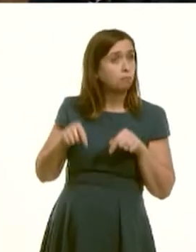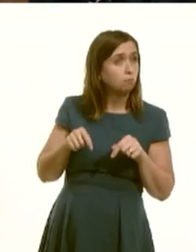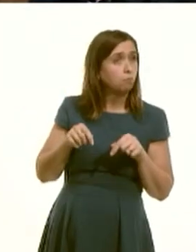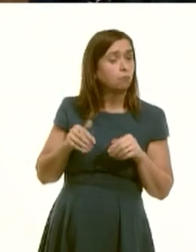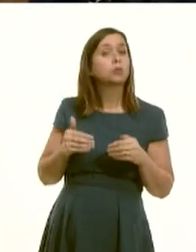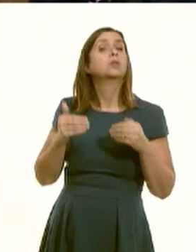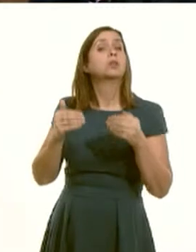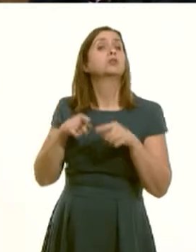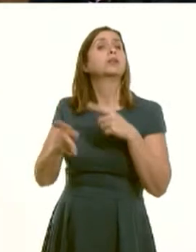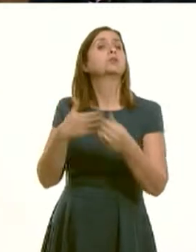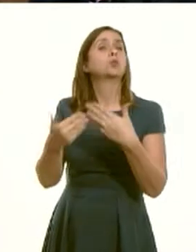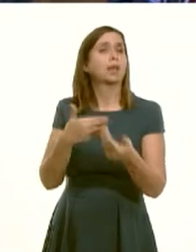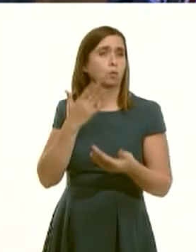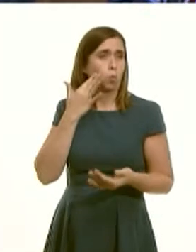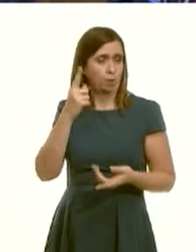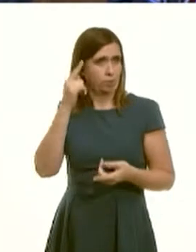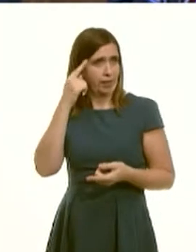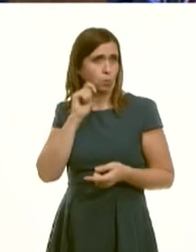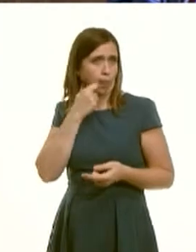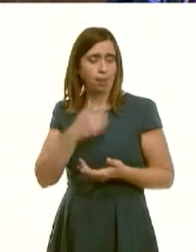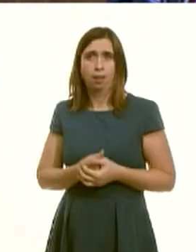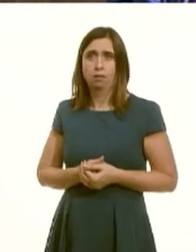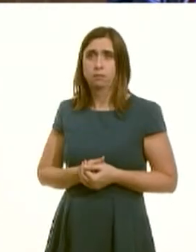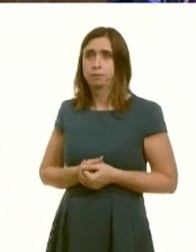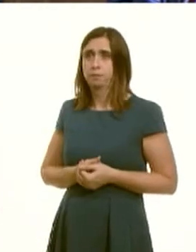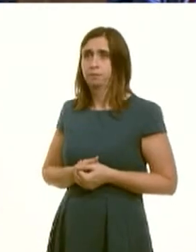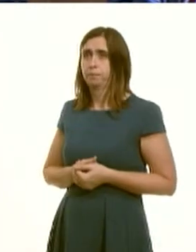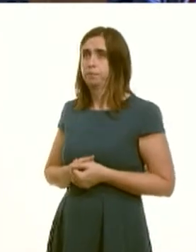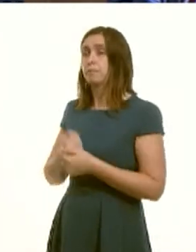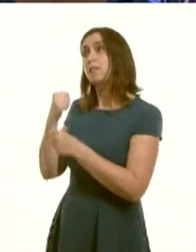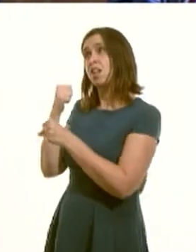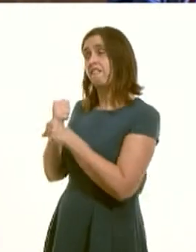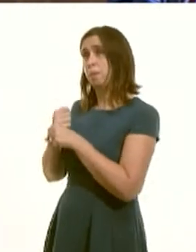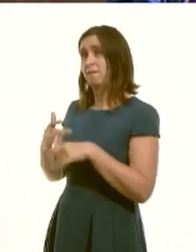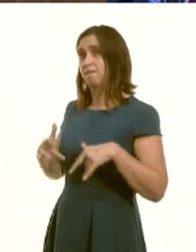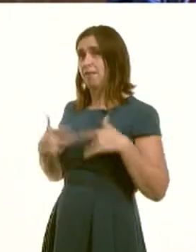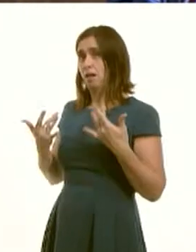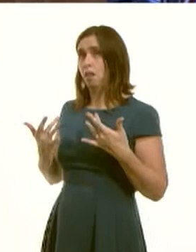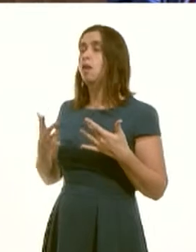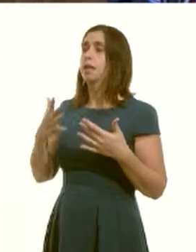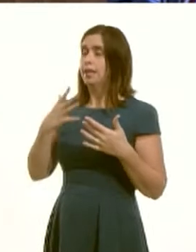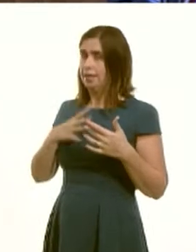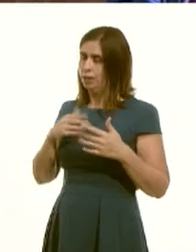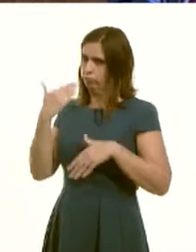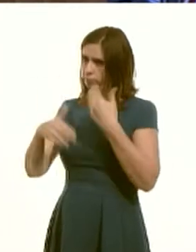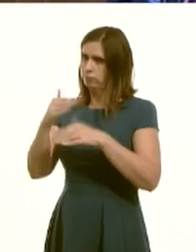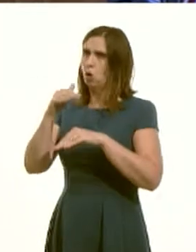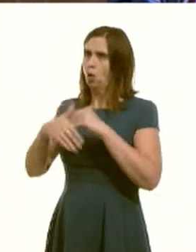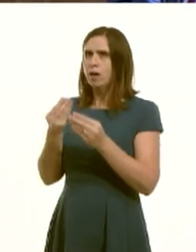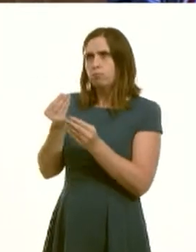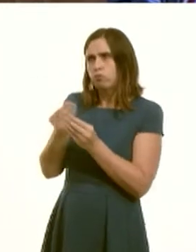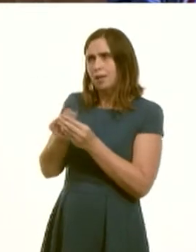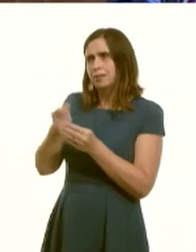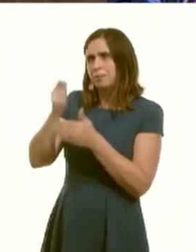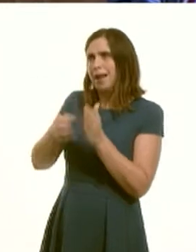step towards tackling the problem? Well, the issue, the government's view is that minimum unit pricing is something we should move forward with.